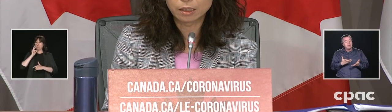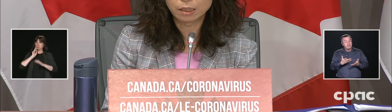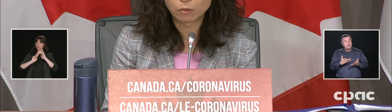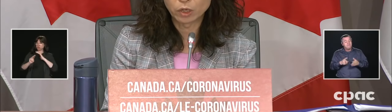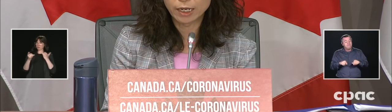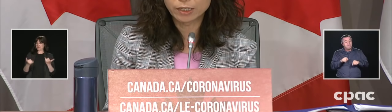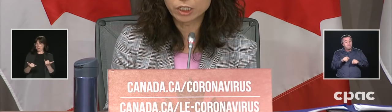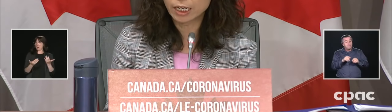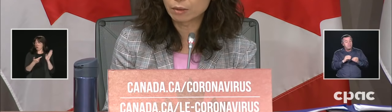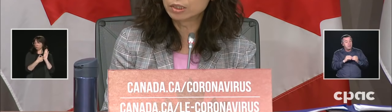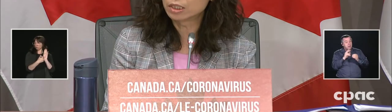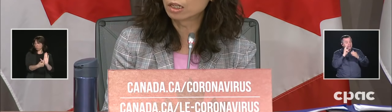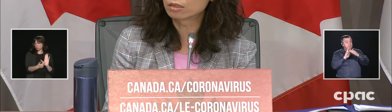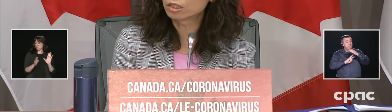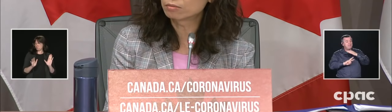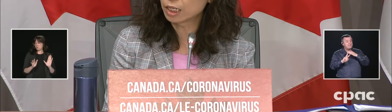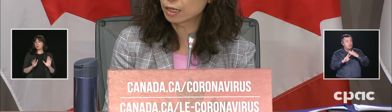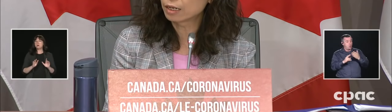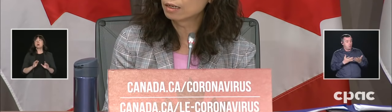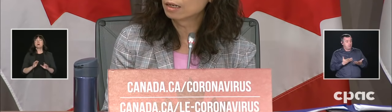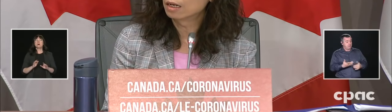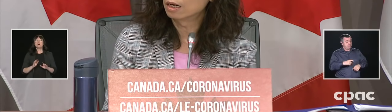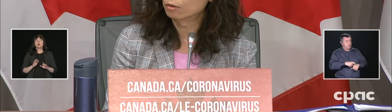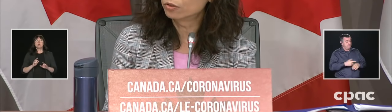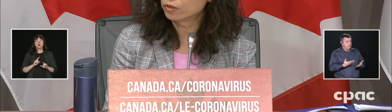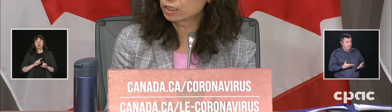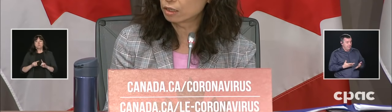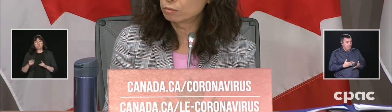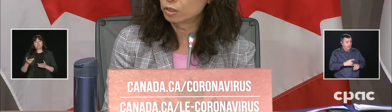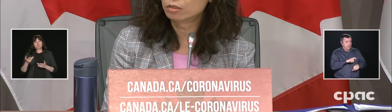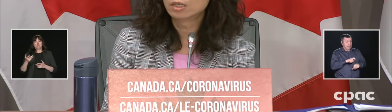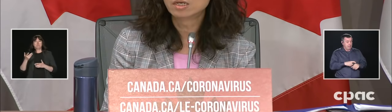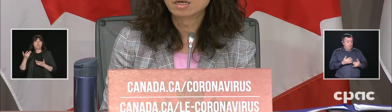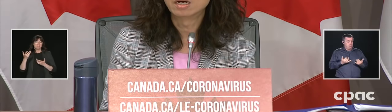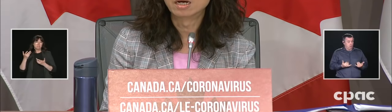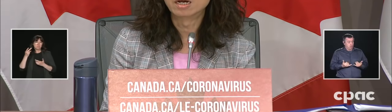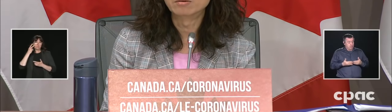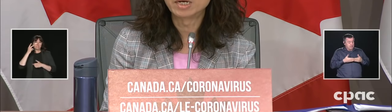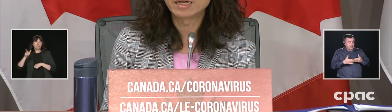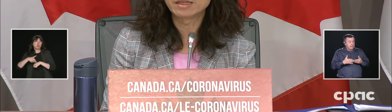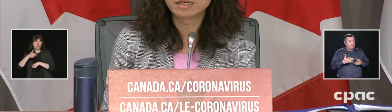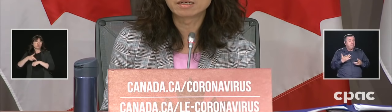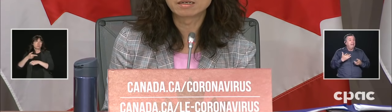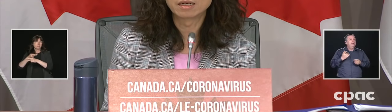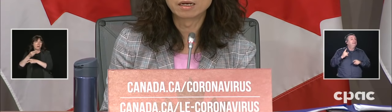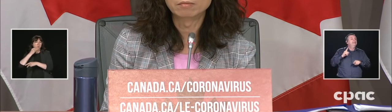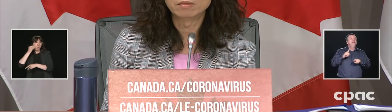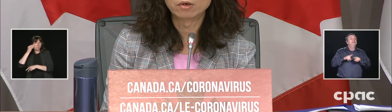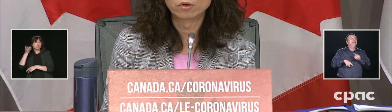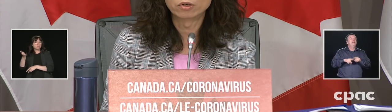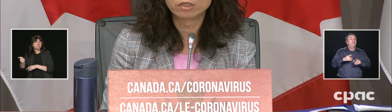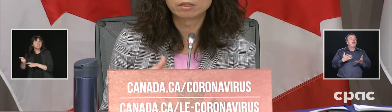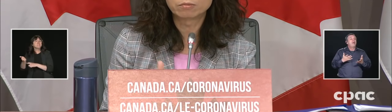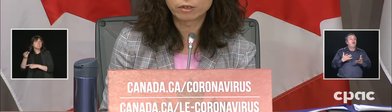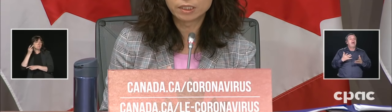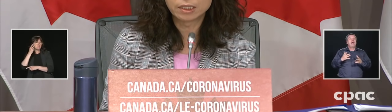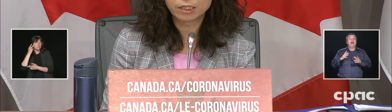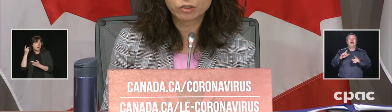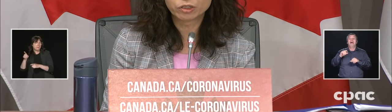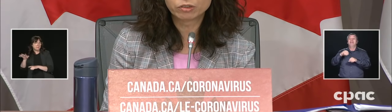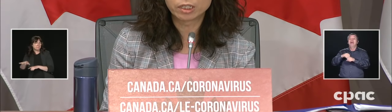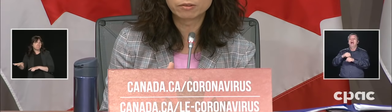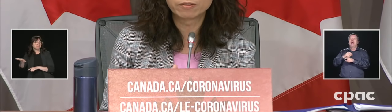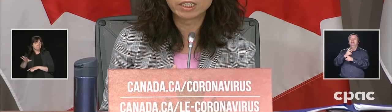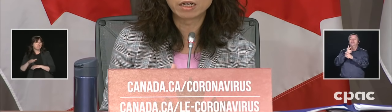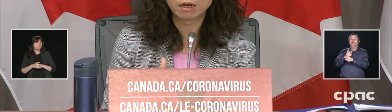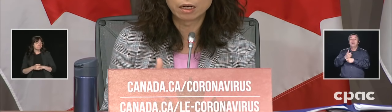on what actually happens in long-term care homes, for example. I think all province and